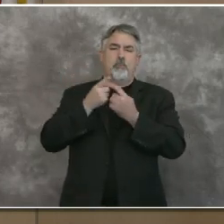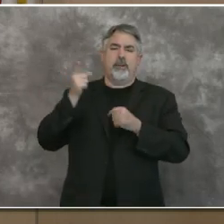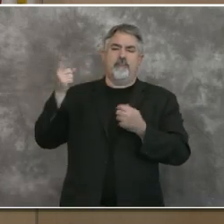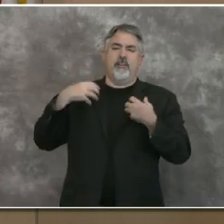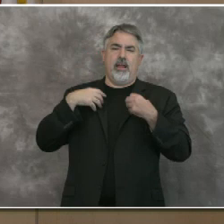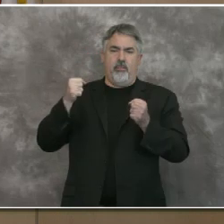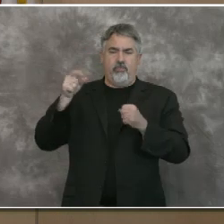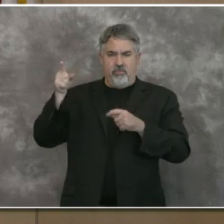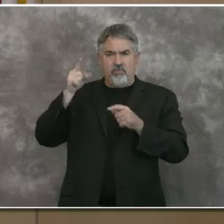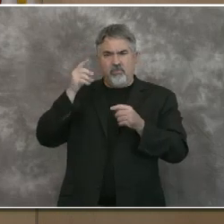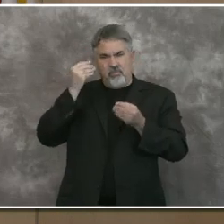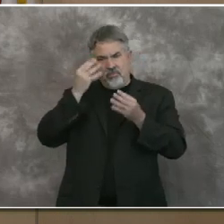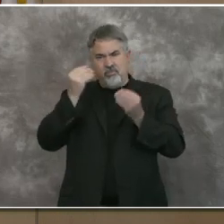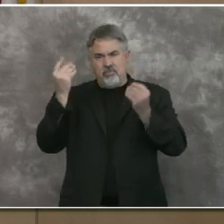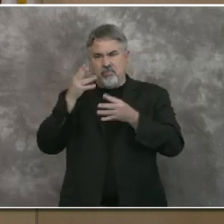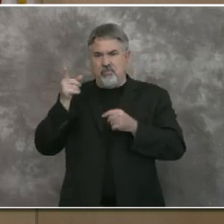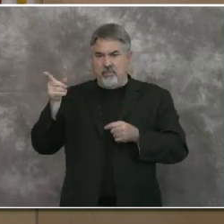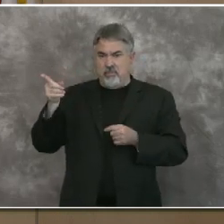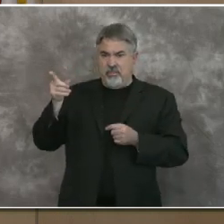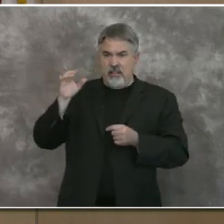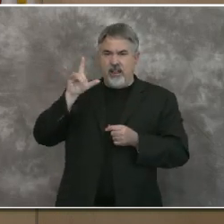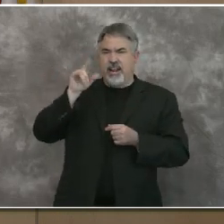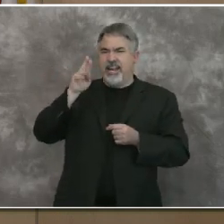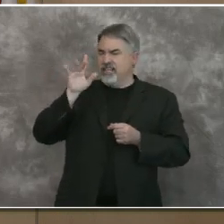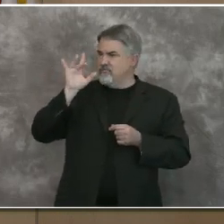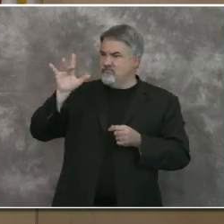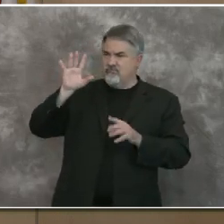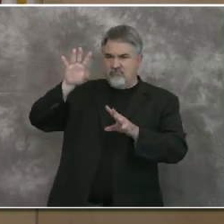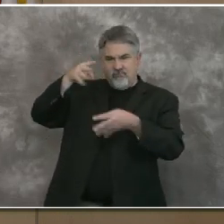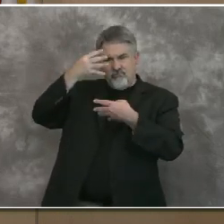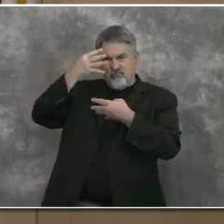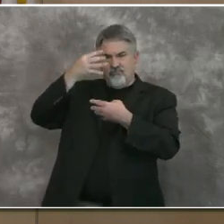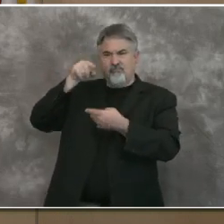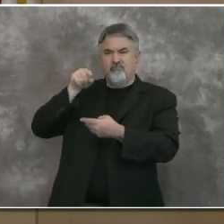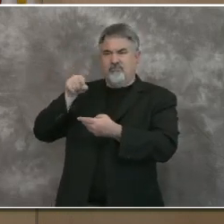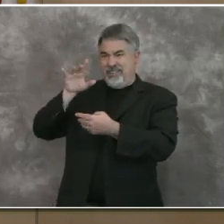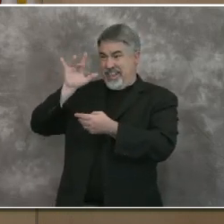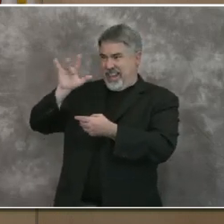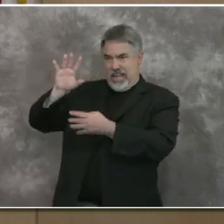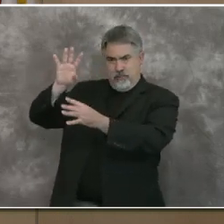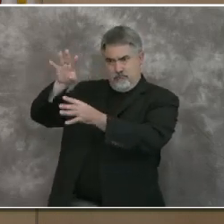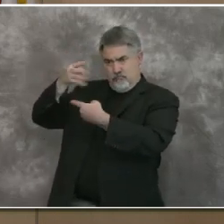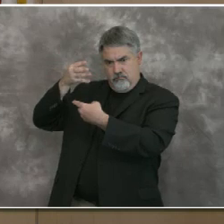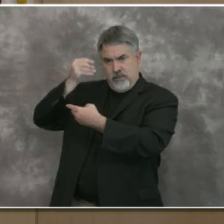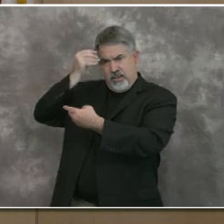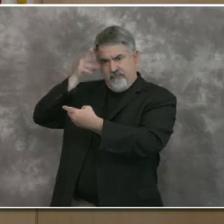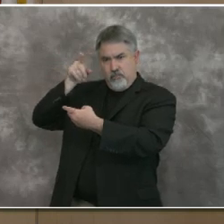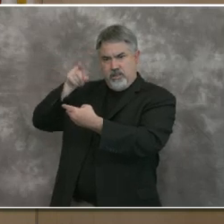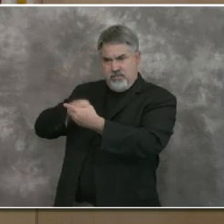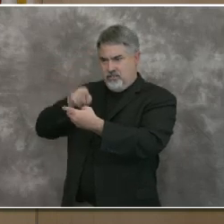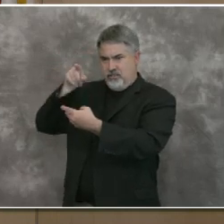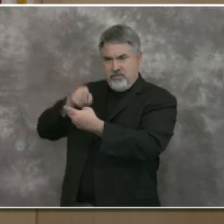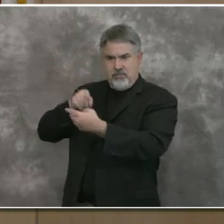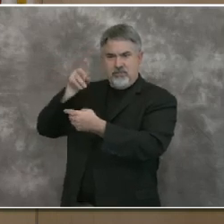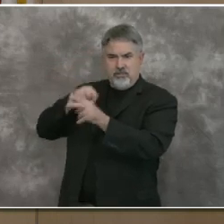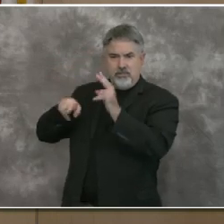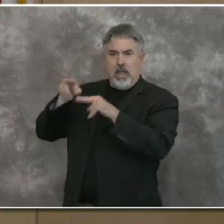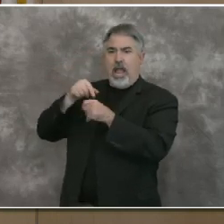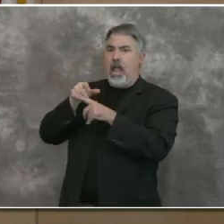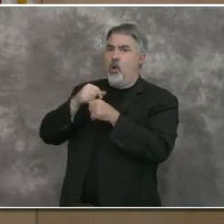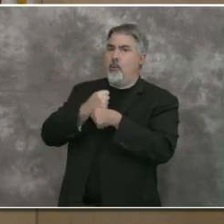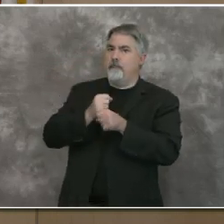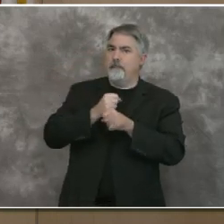includes a link to the website where you can find out how to make. And if you